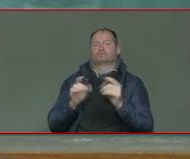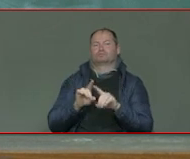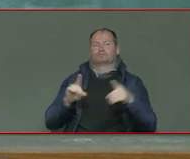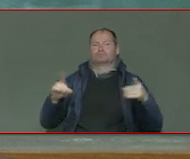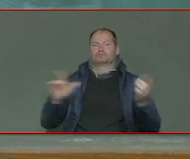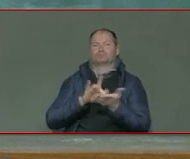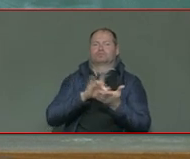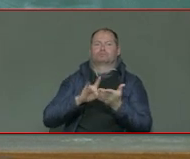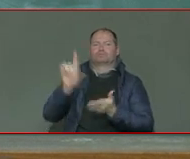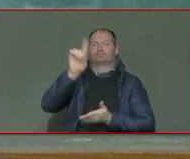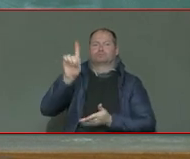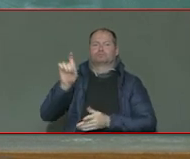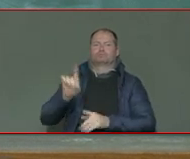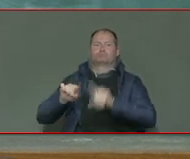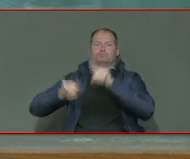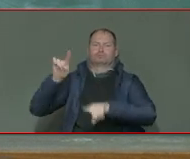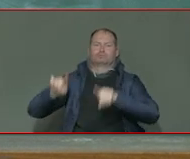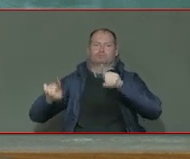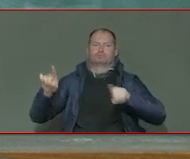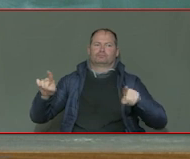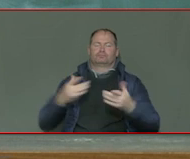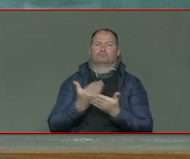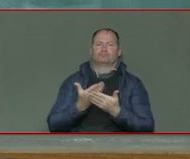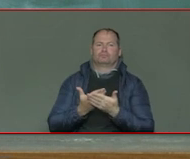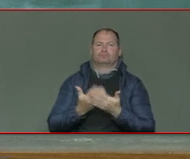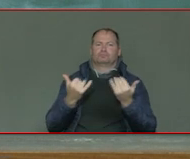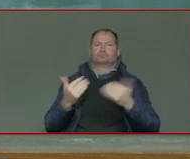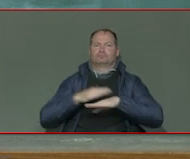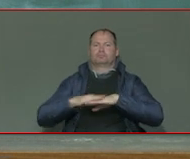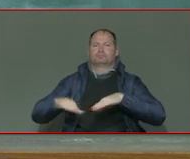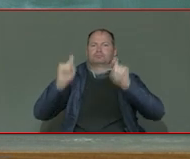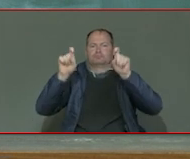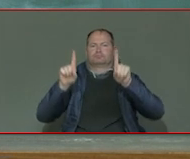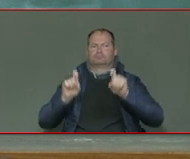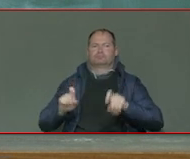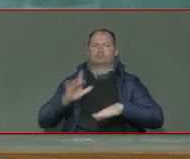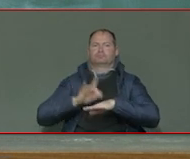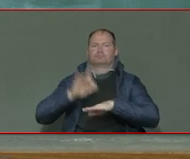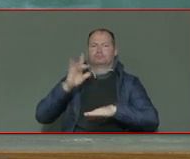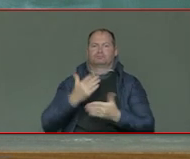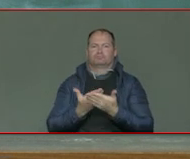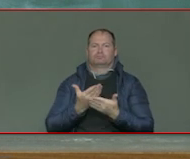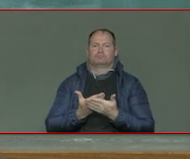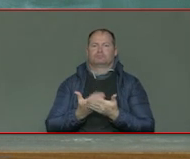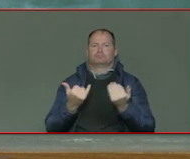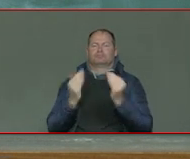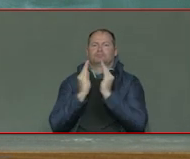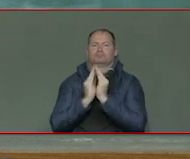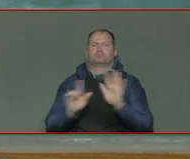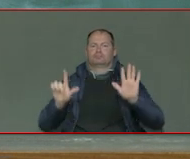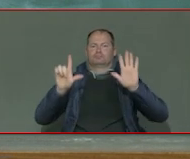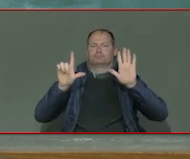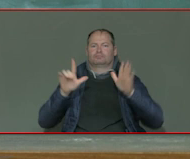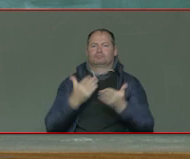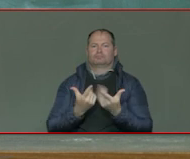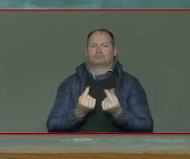the possible questions. When it comes to basic principles and tangents, that is another 7 marks. And then we're